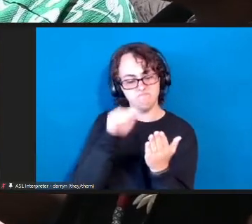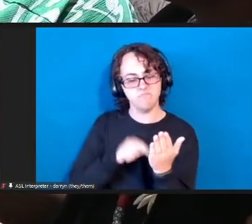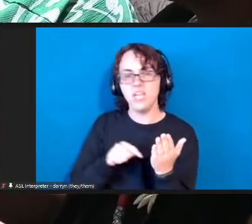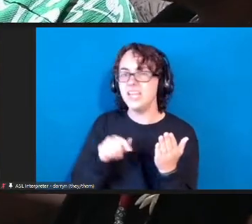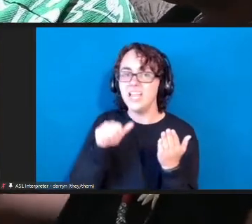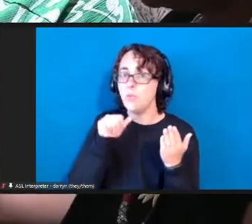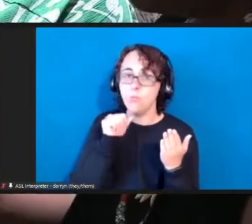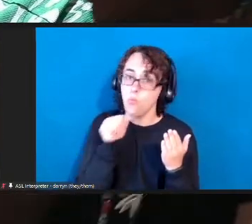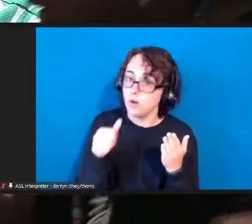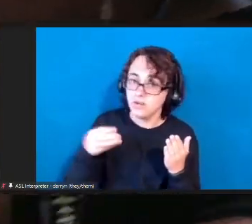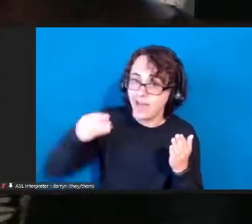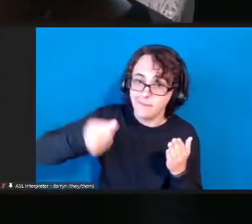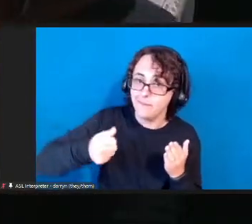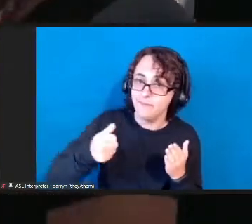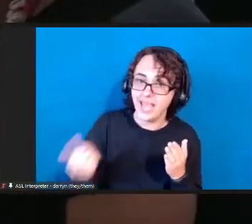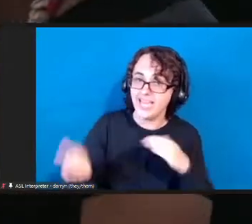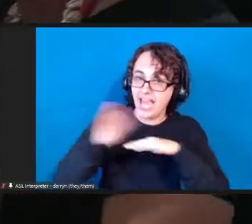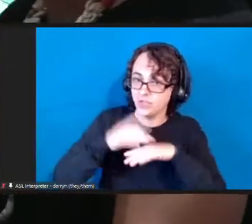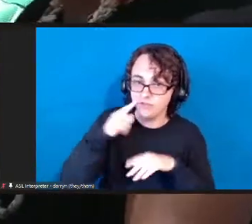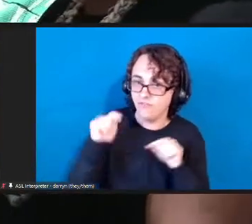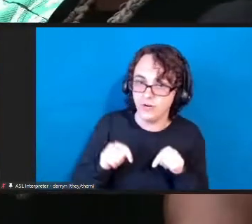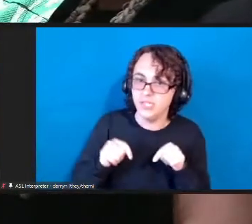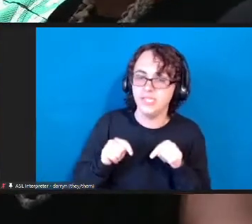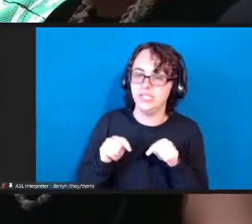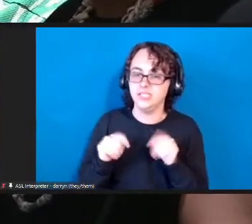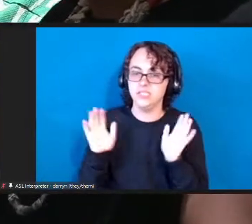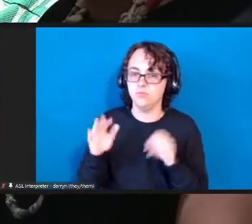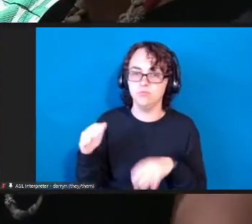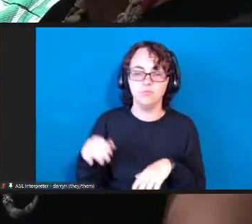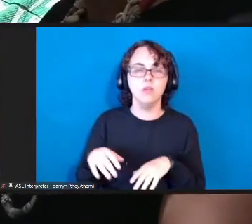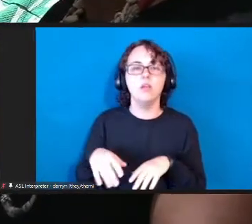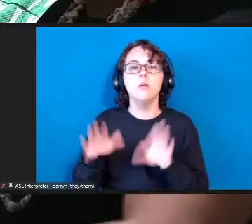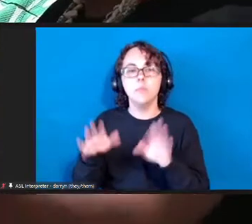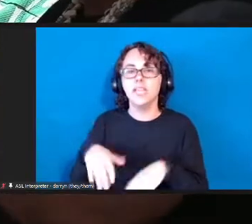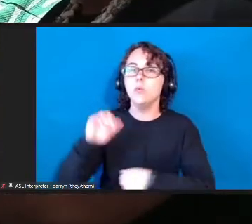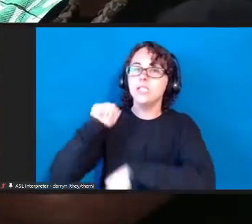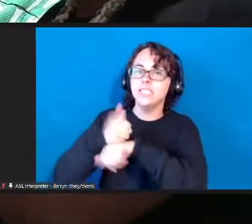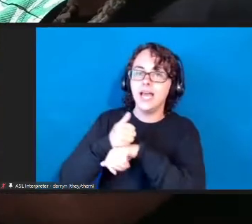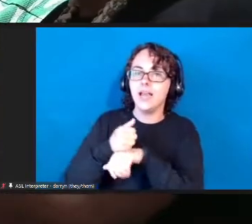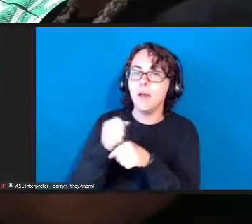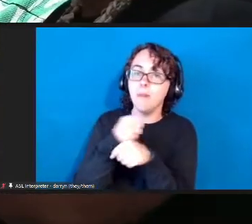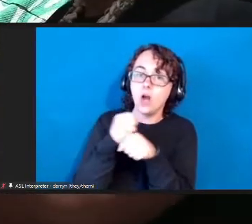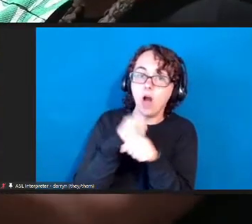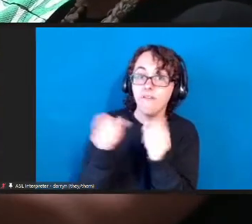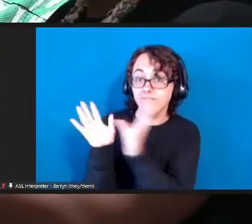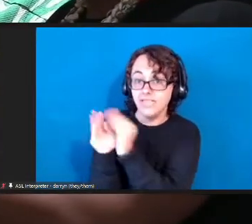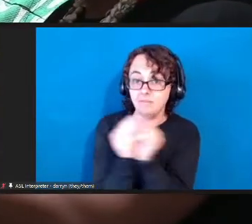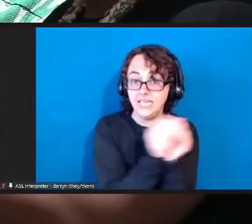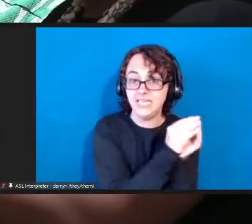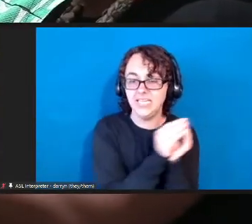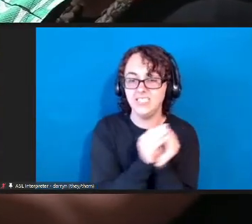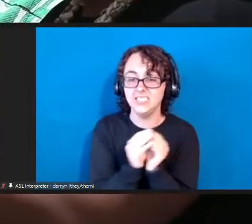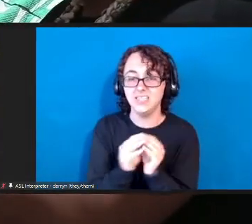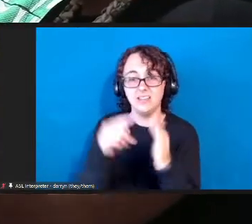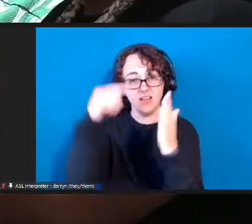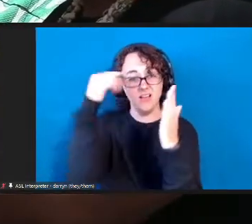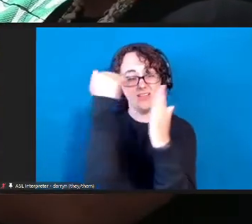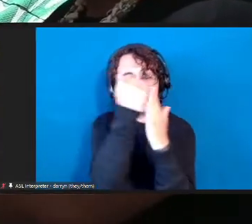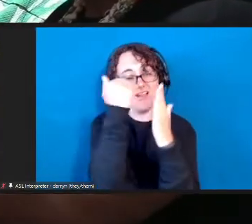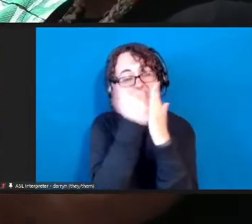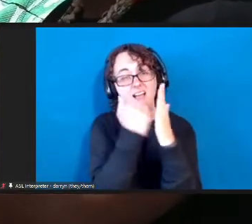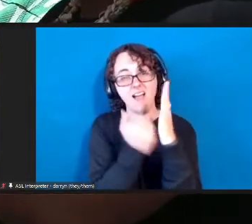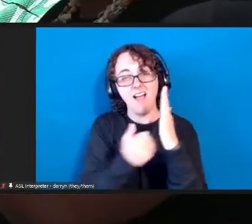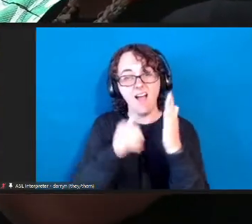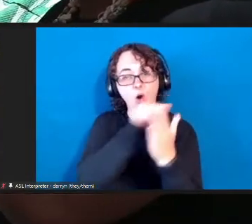doing this on their own time. They would go and schedule meetings, coffee meetings, with every single person that